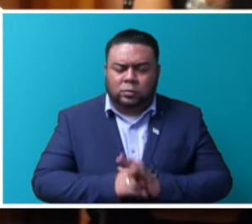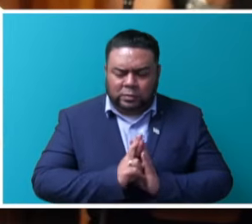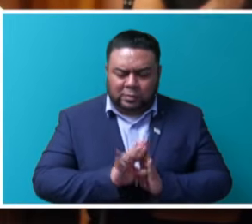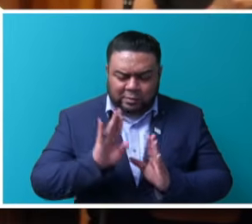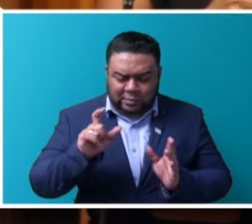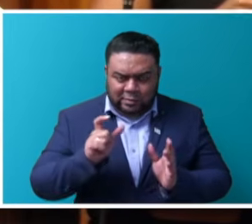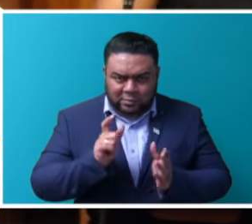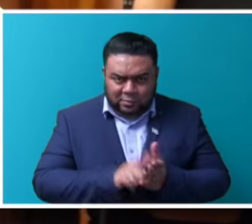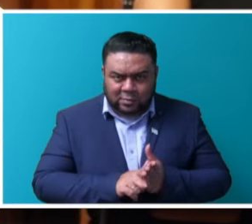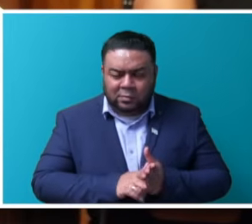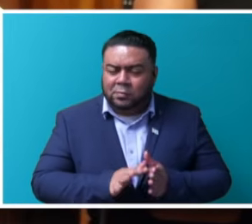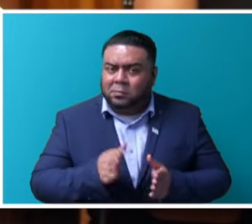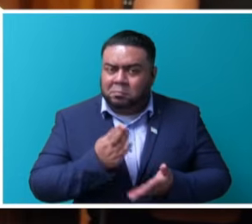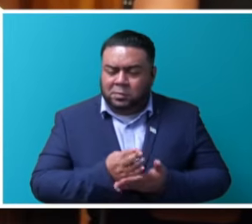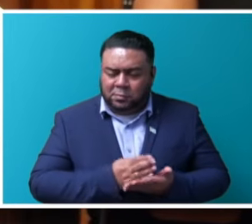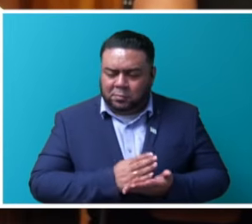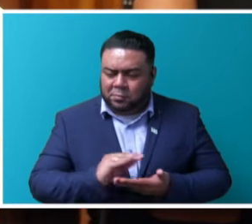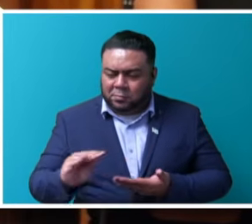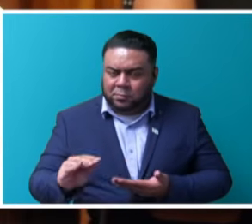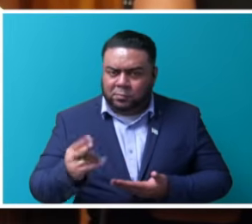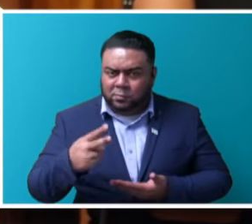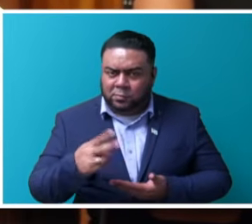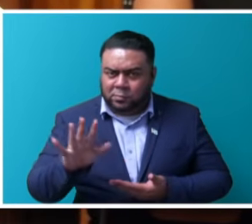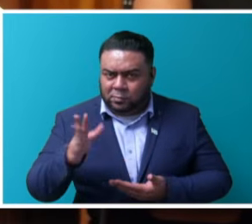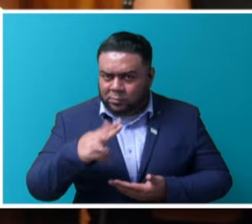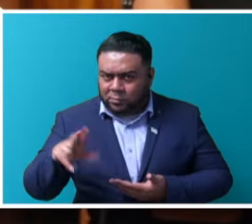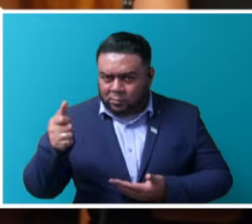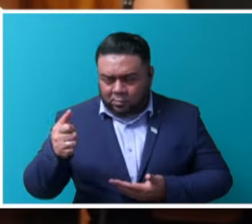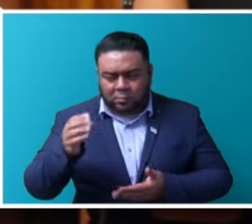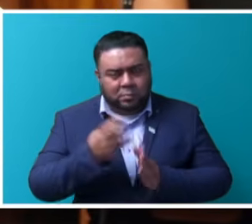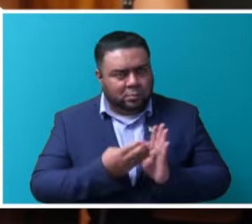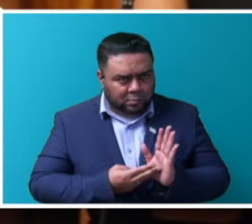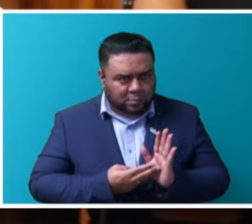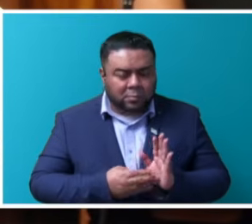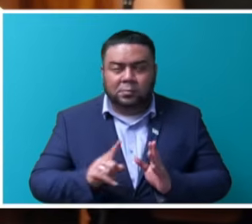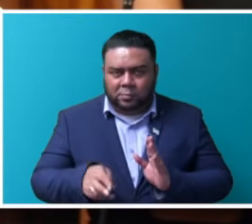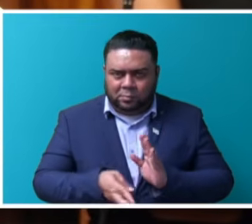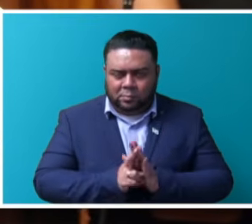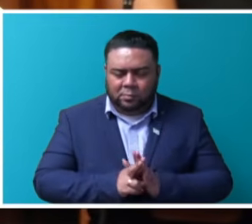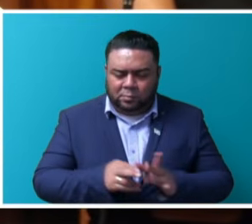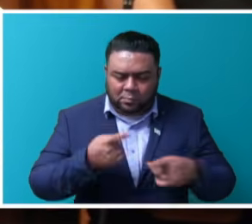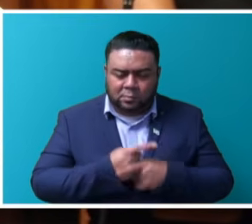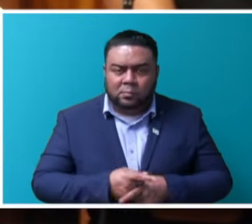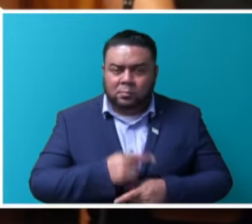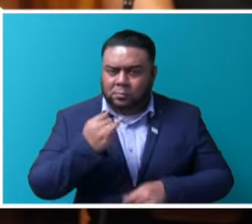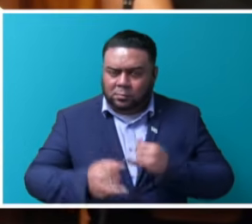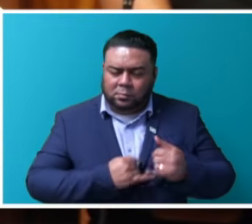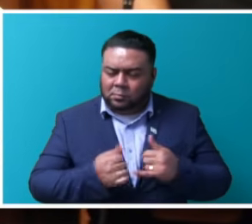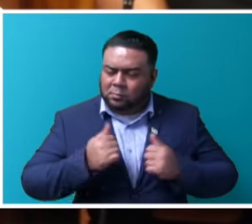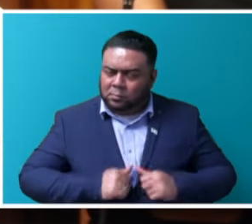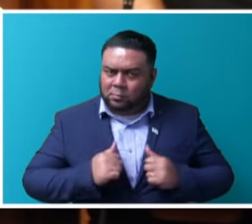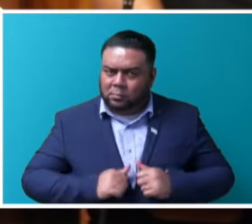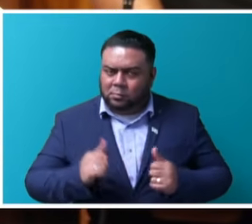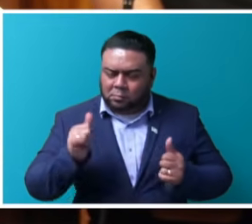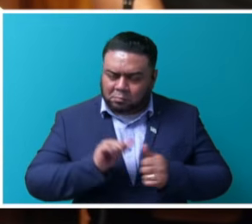reclassification of budget expenditures in the 2025-2026 budget. This reform is guided by international best practice and